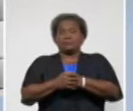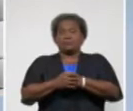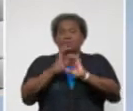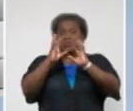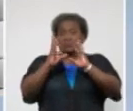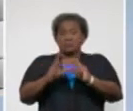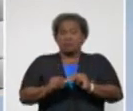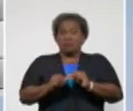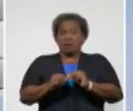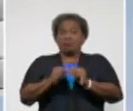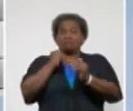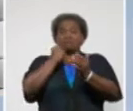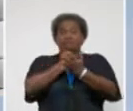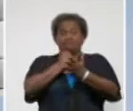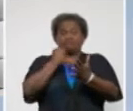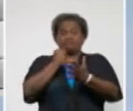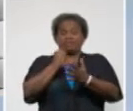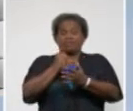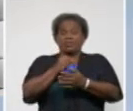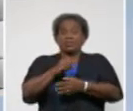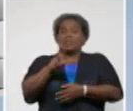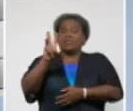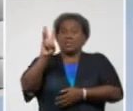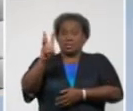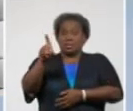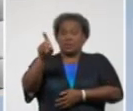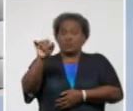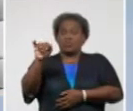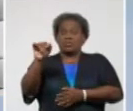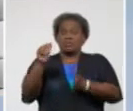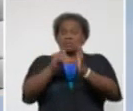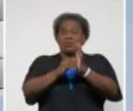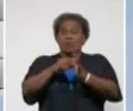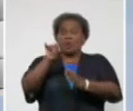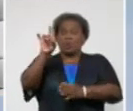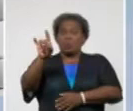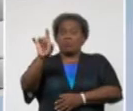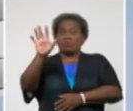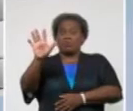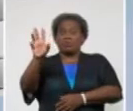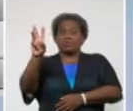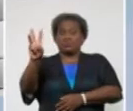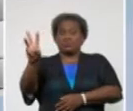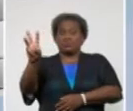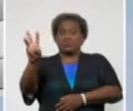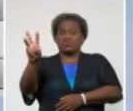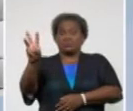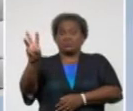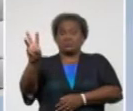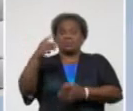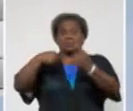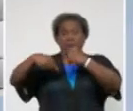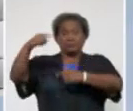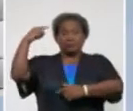in the same 185 countries. Yesterday,